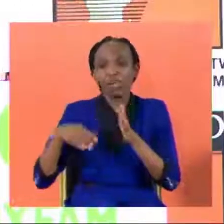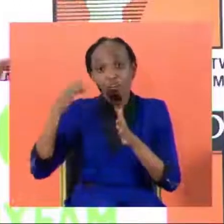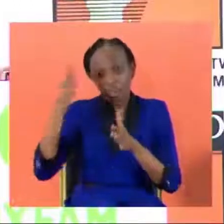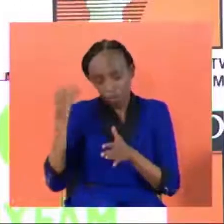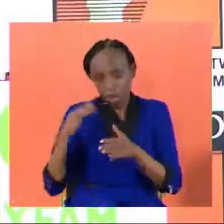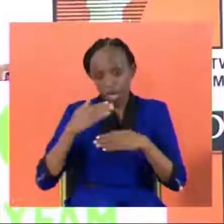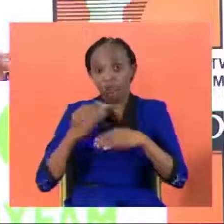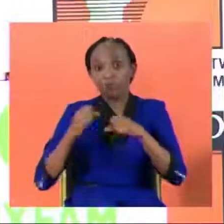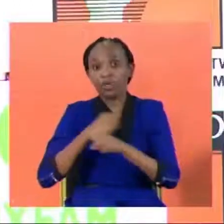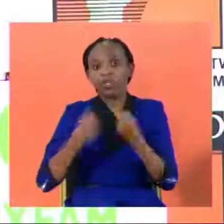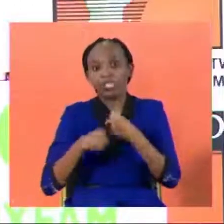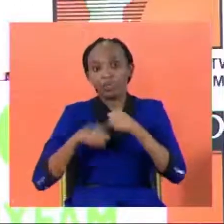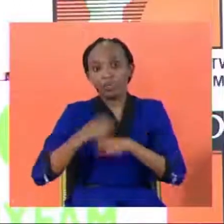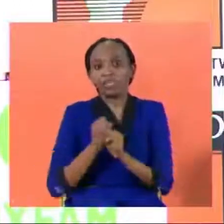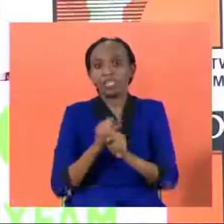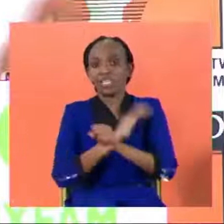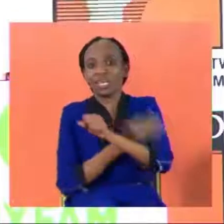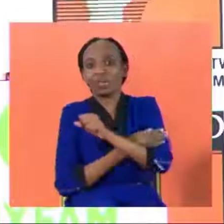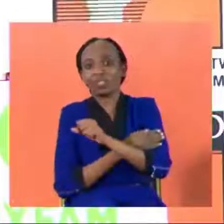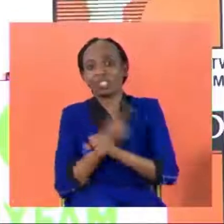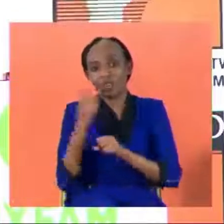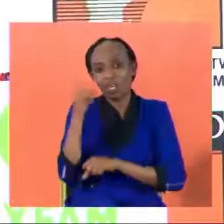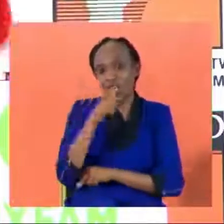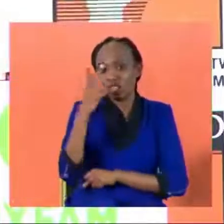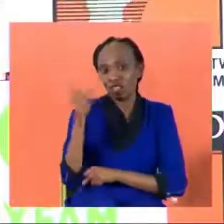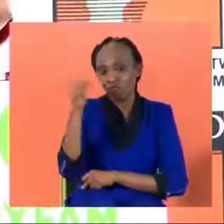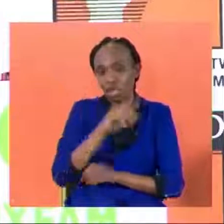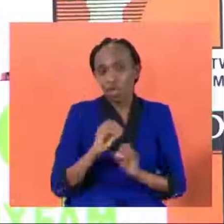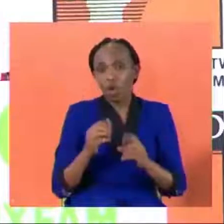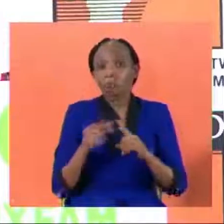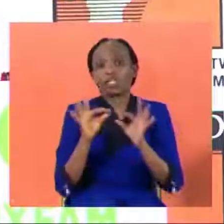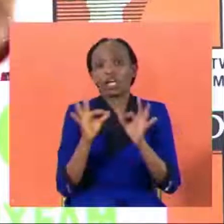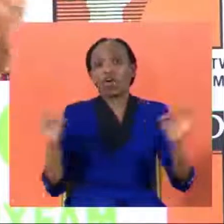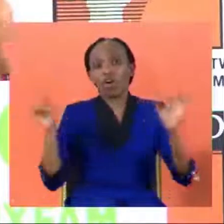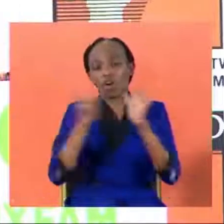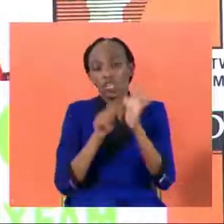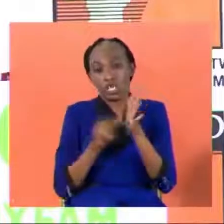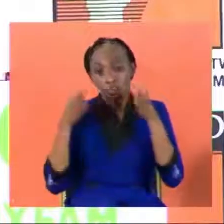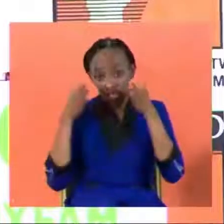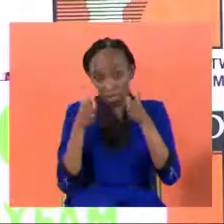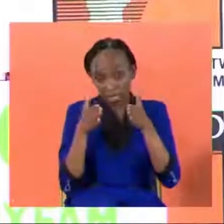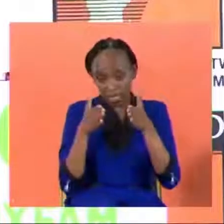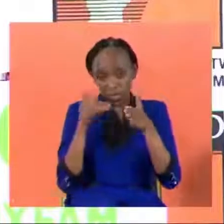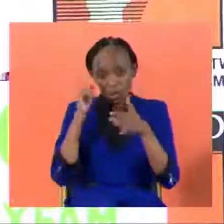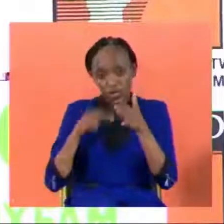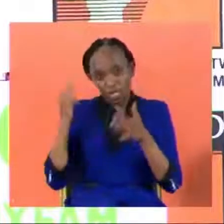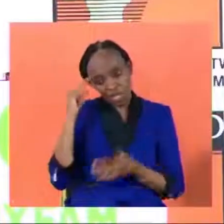building the capacity is not going to be a day or 2 days, or it's going to be a long-term focus. So what they